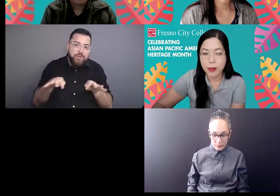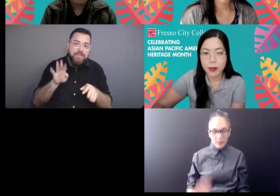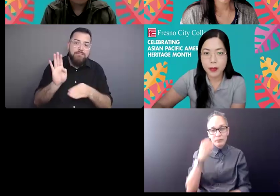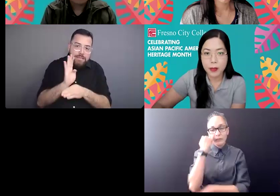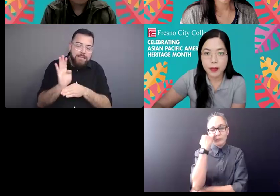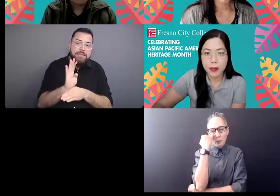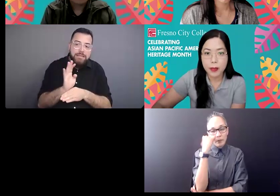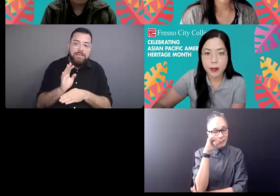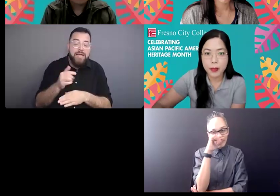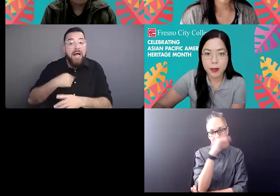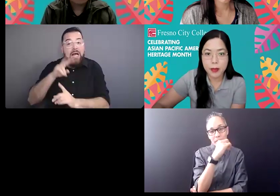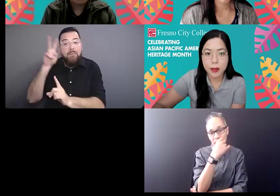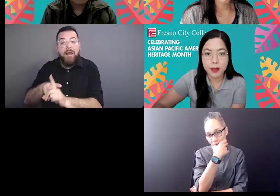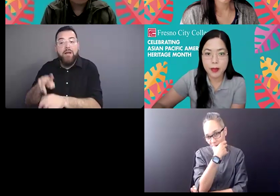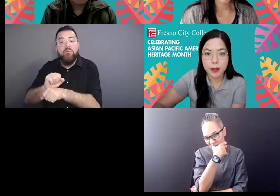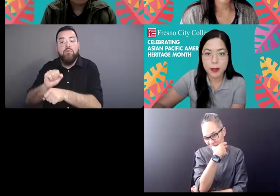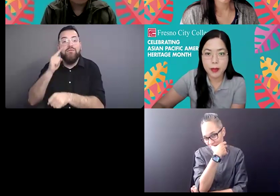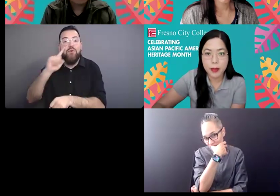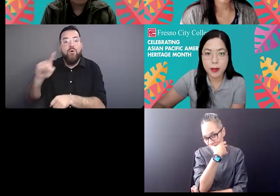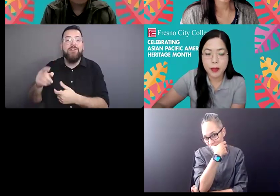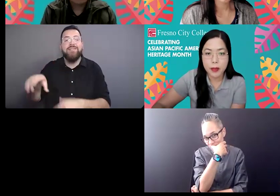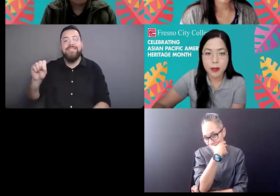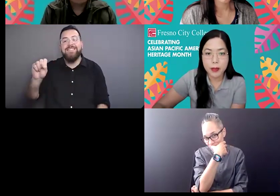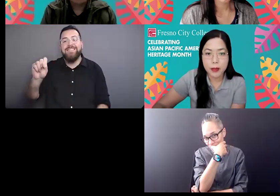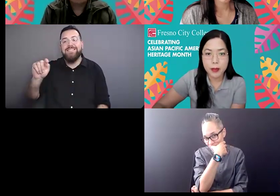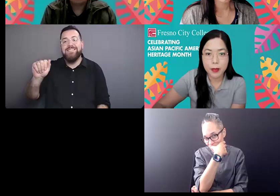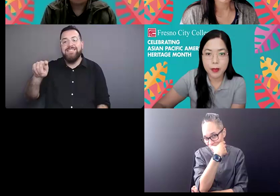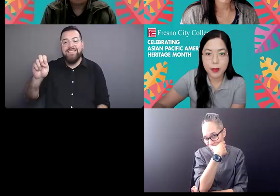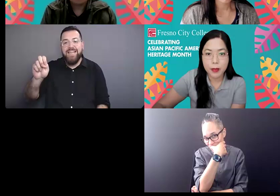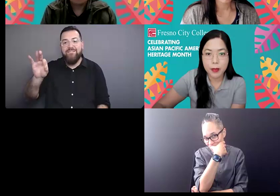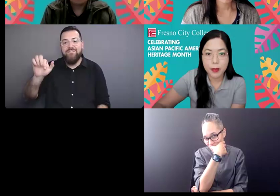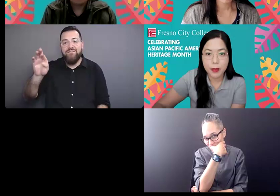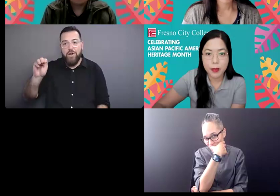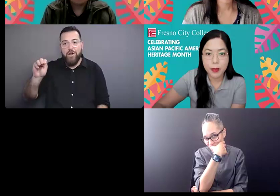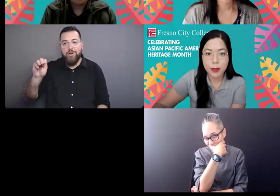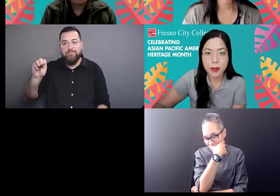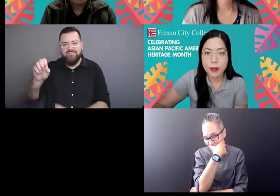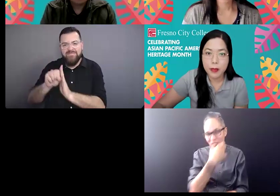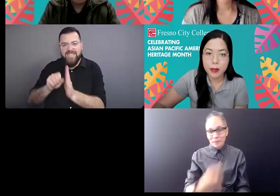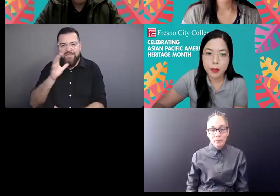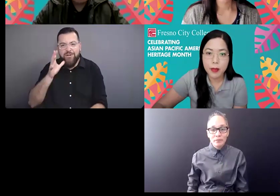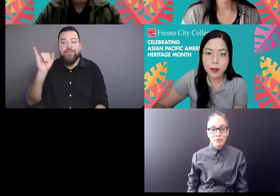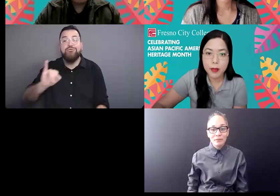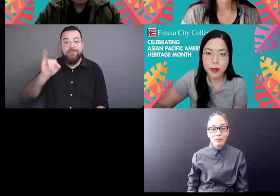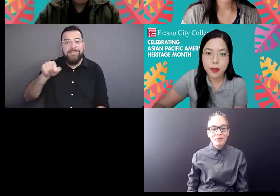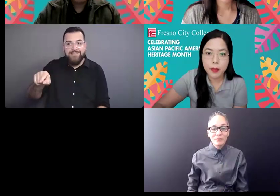to work for State Farm Insurance as a sales agent. And so I